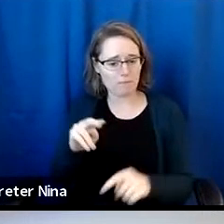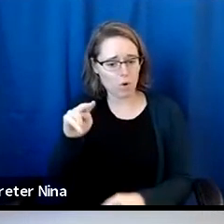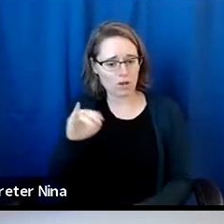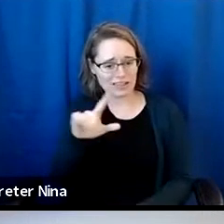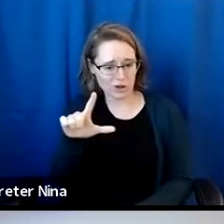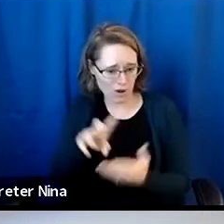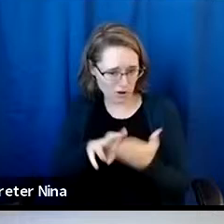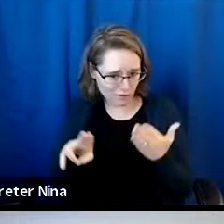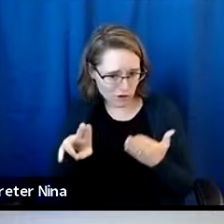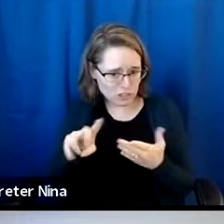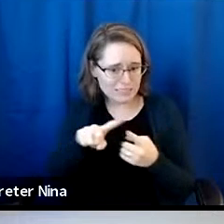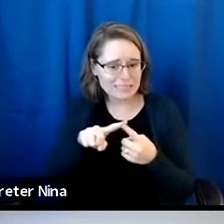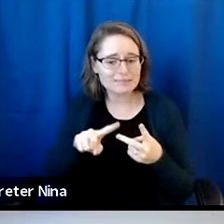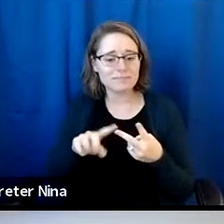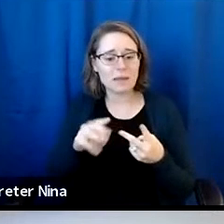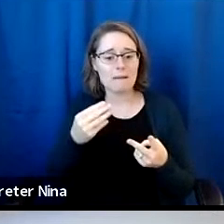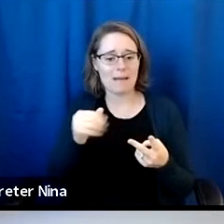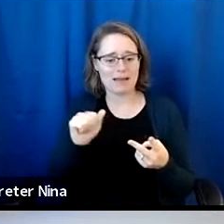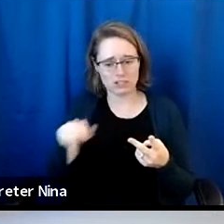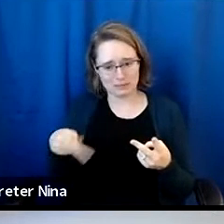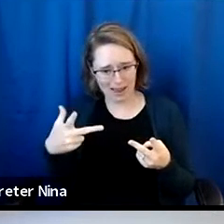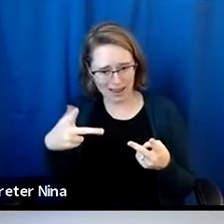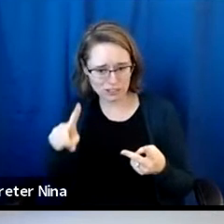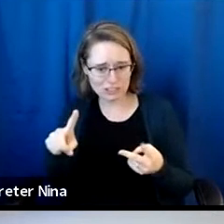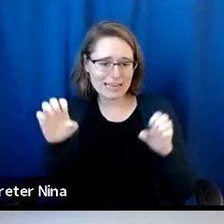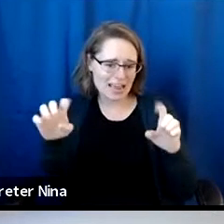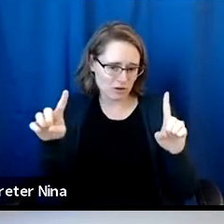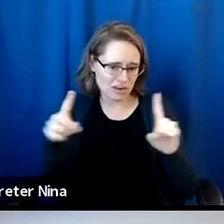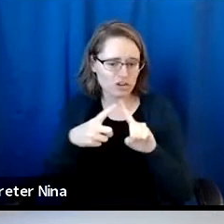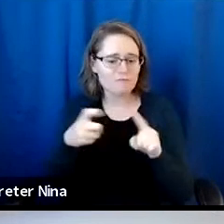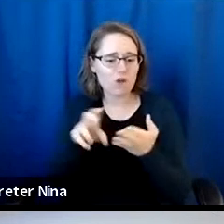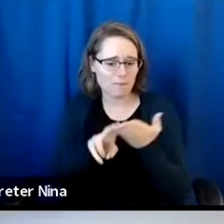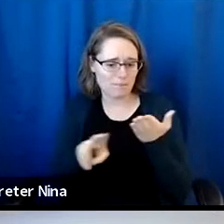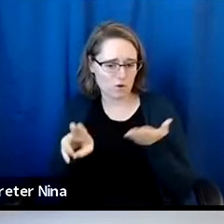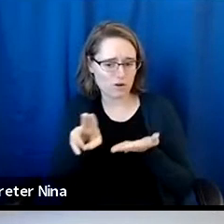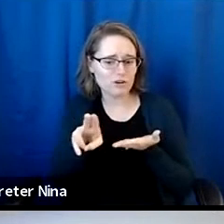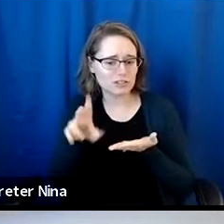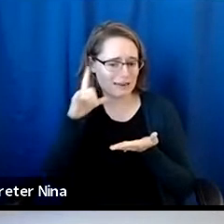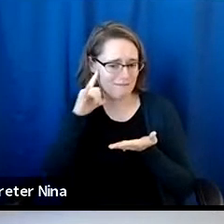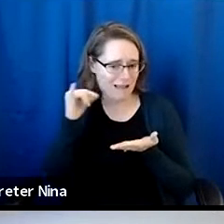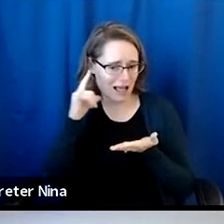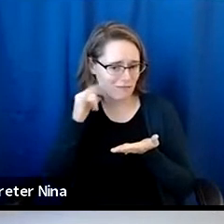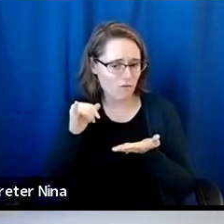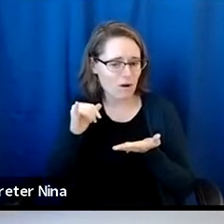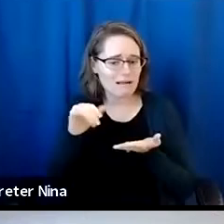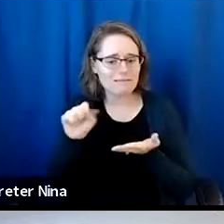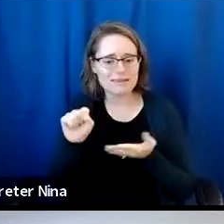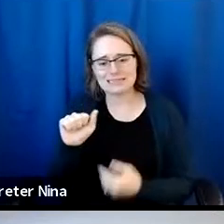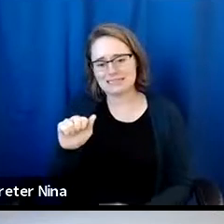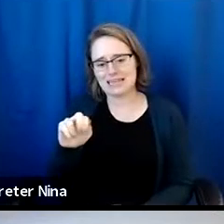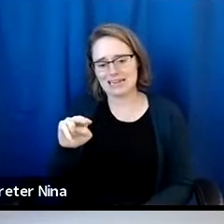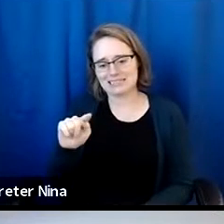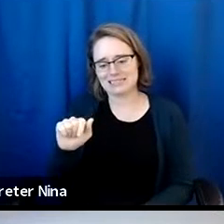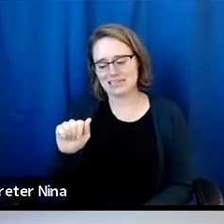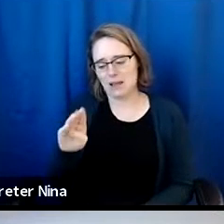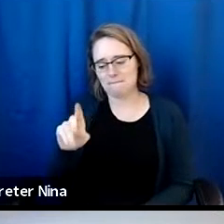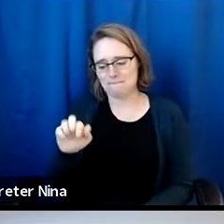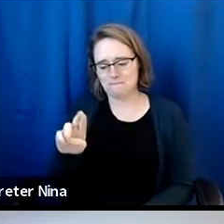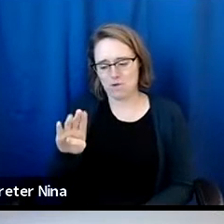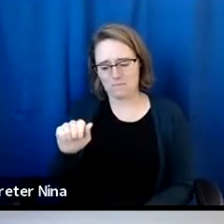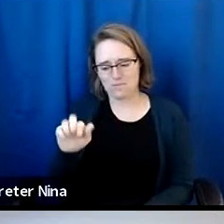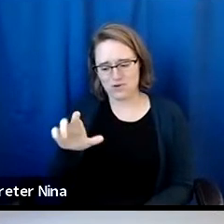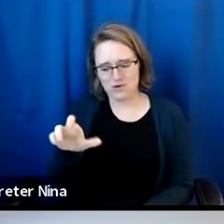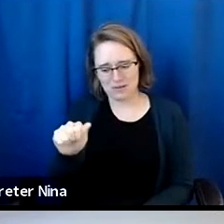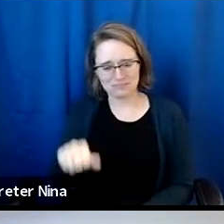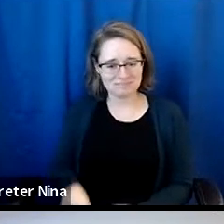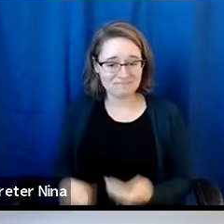and a master's and doctorate degree in education from the University of California, Santa Barbara.